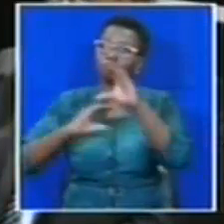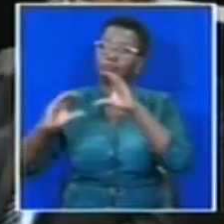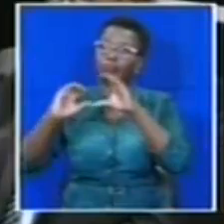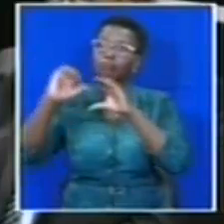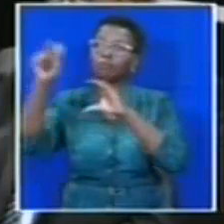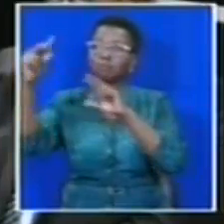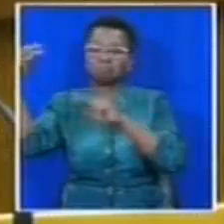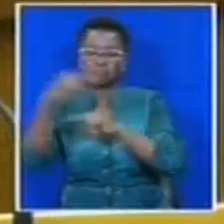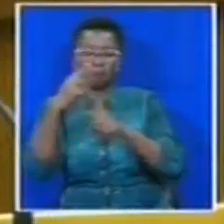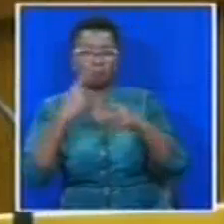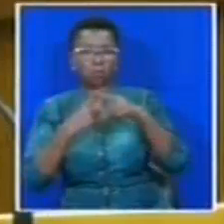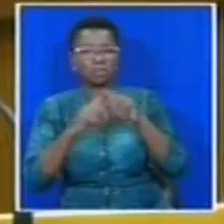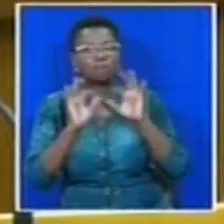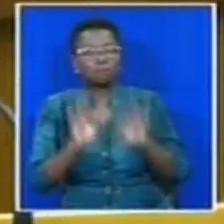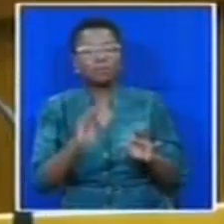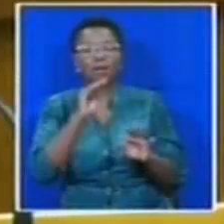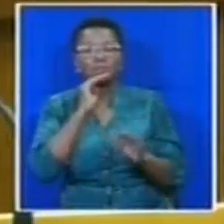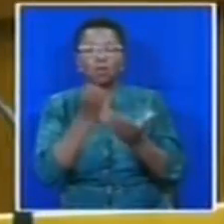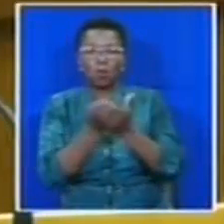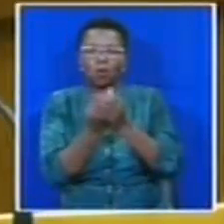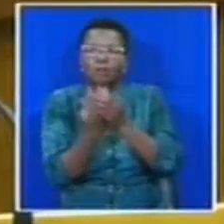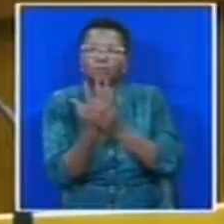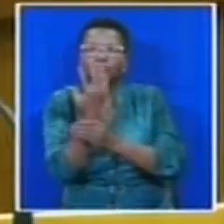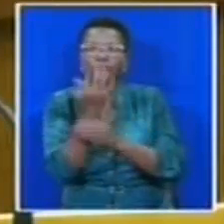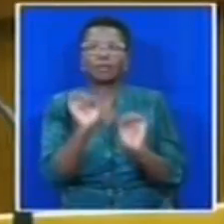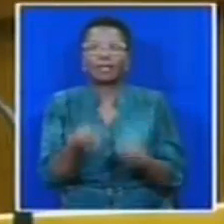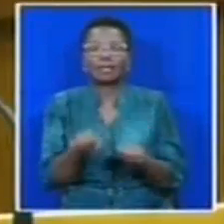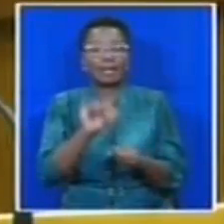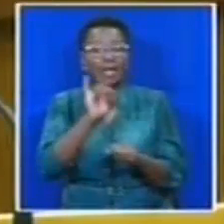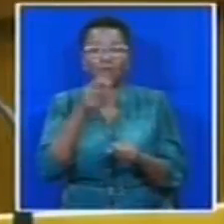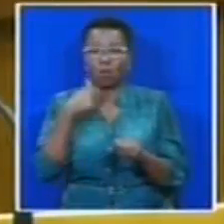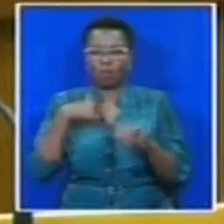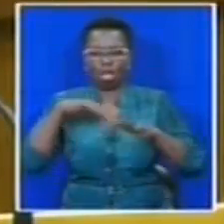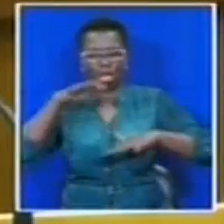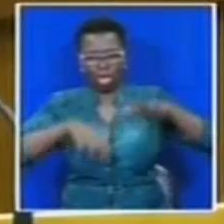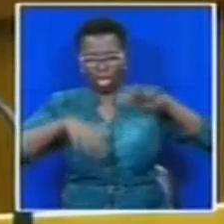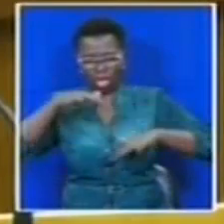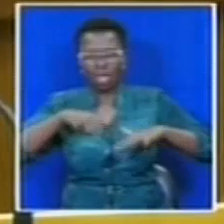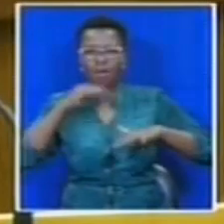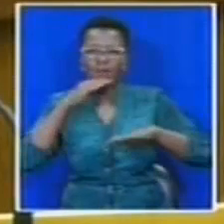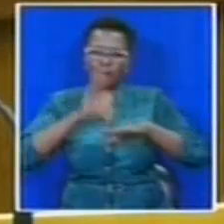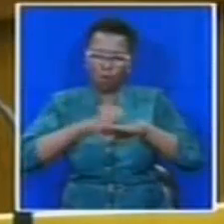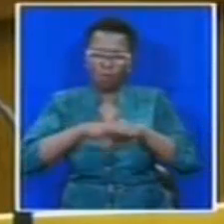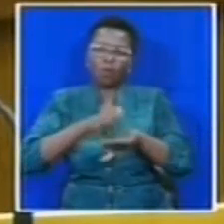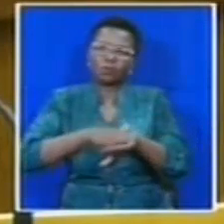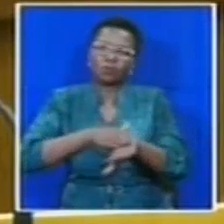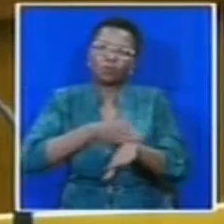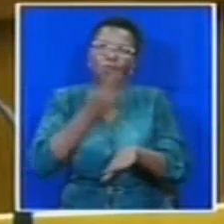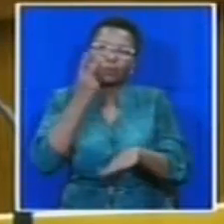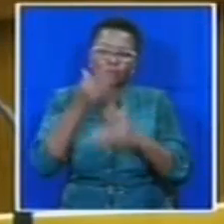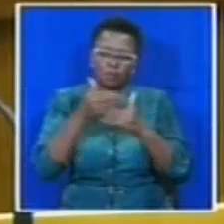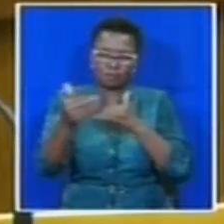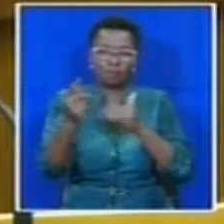our economic recovery will certainly be more rapid. If we don't, then there are, as you will see in the MTPPS